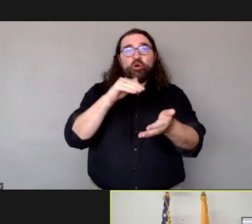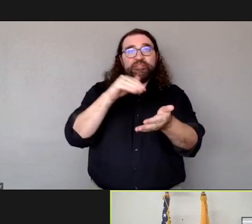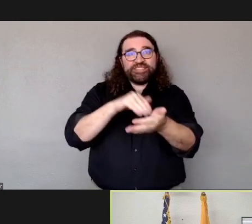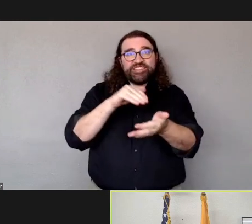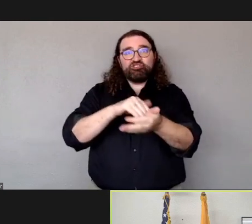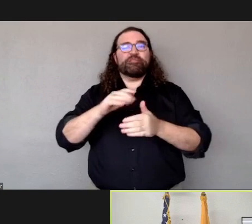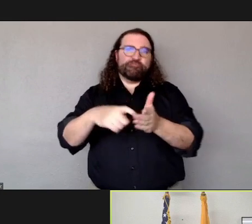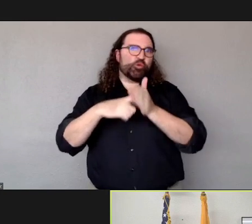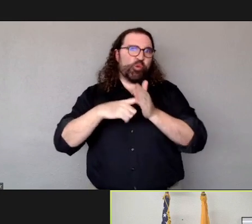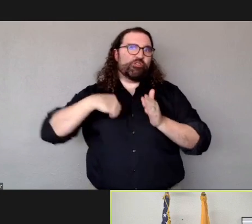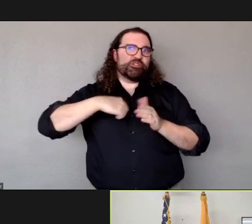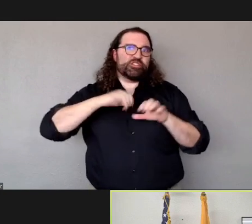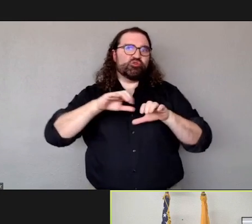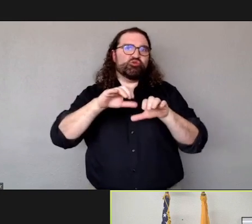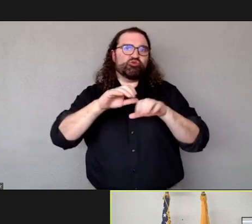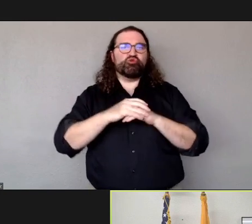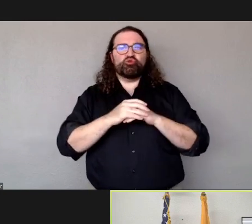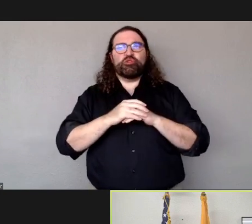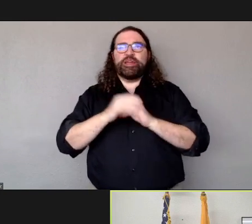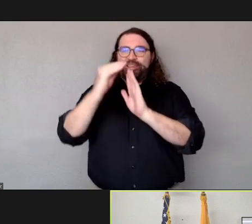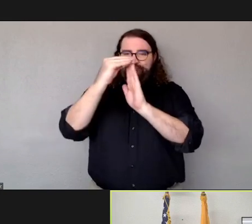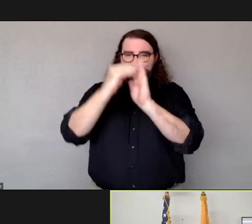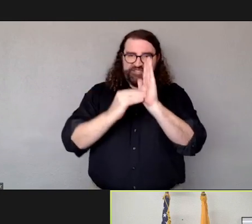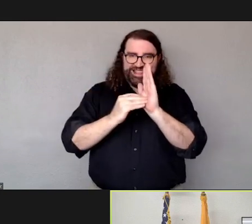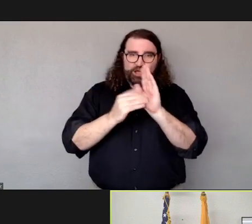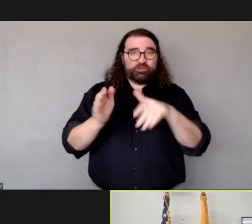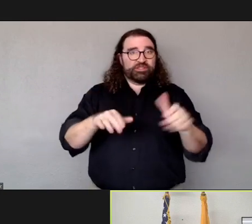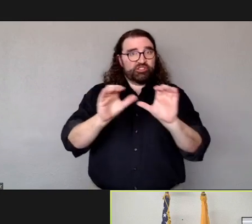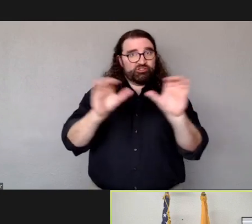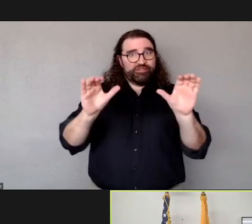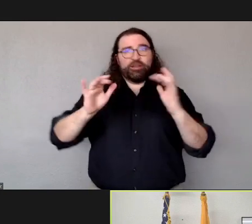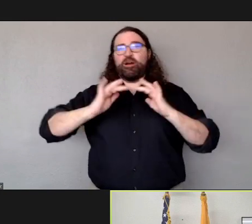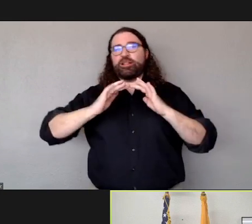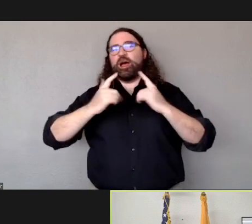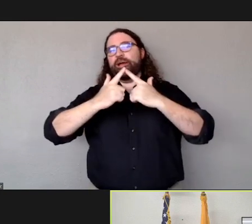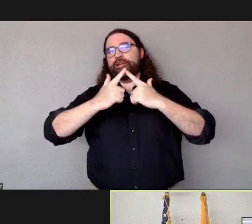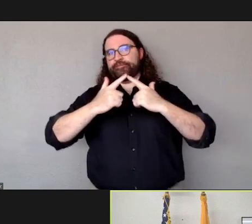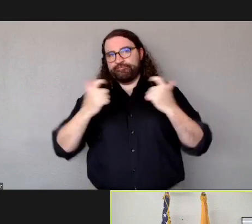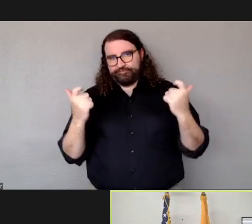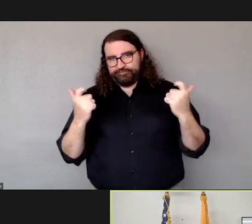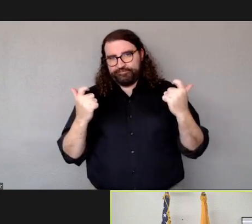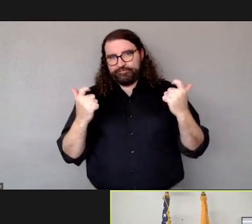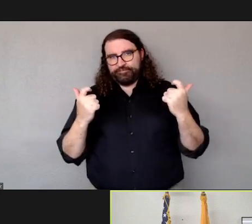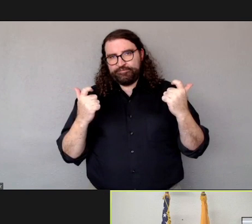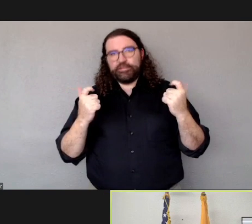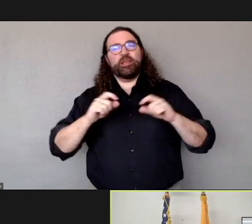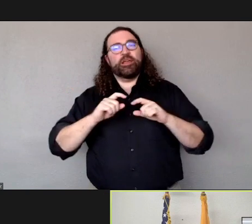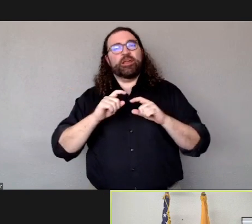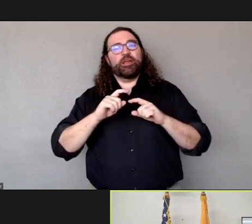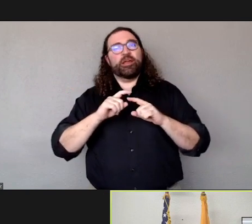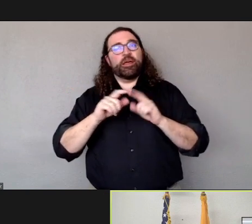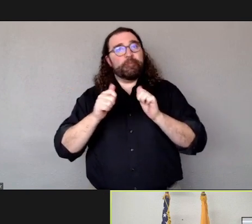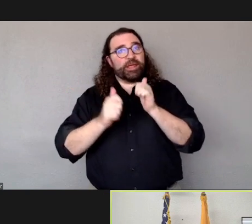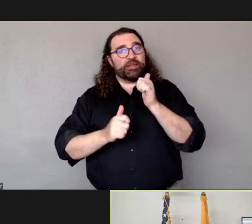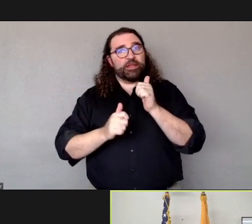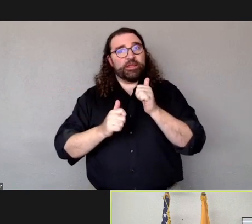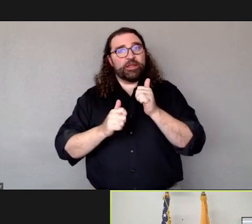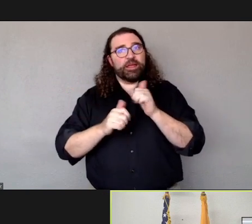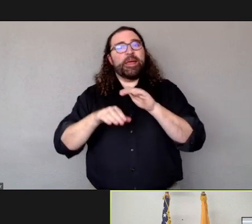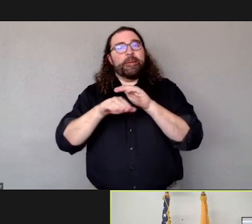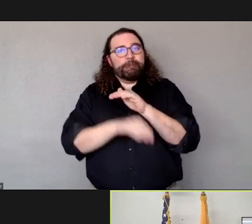do this. We fill out a death certificate online, and then, but it's mainly based on